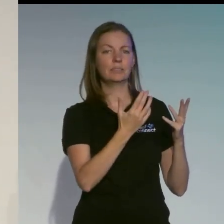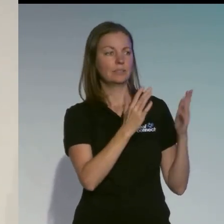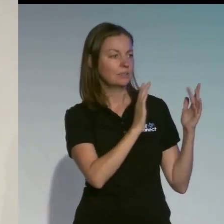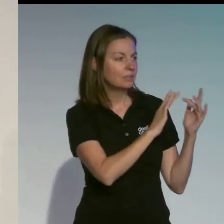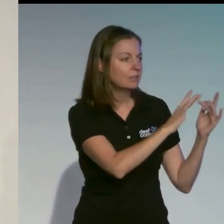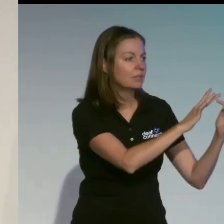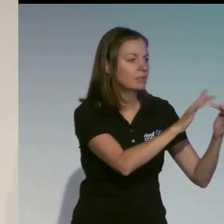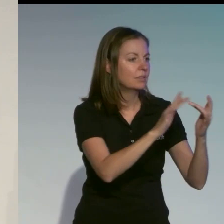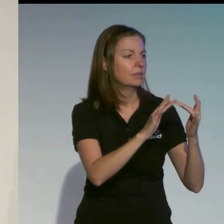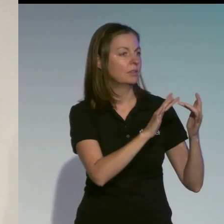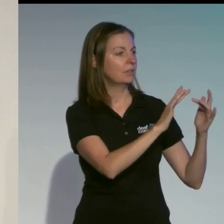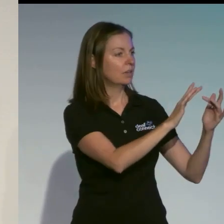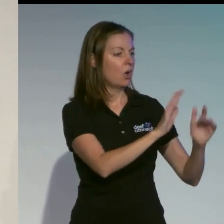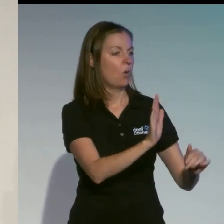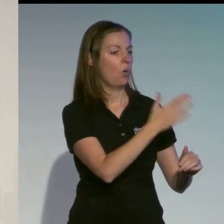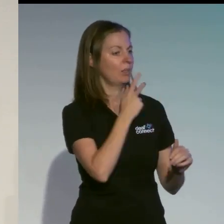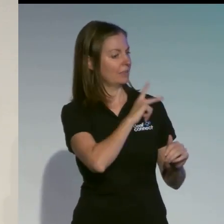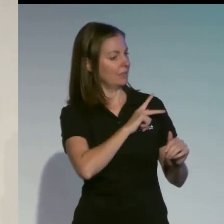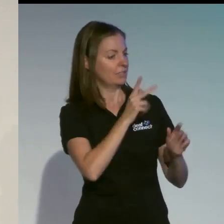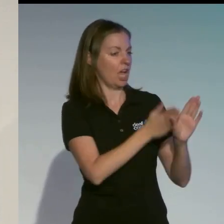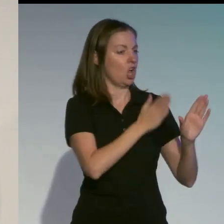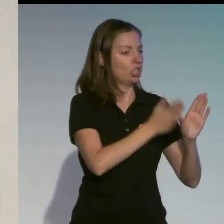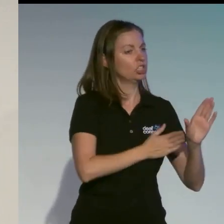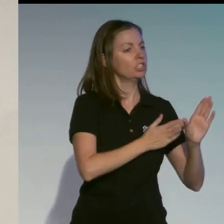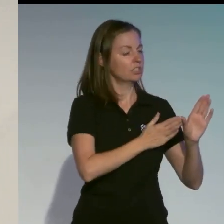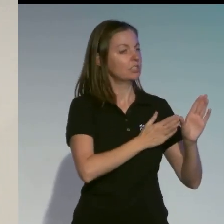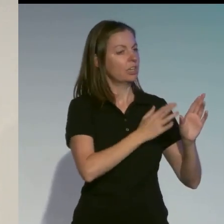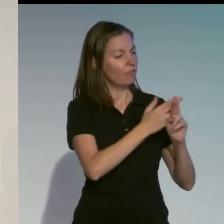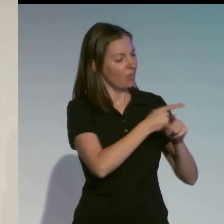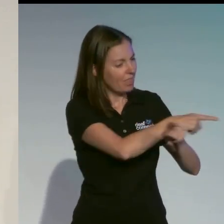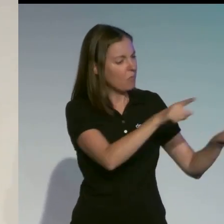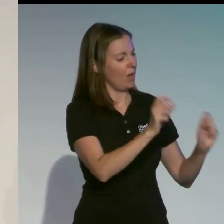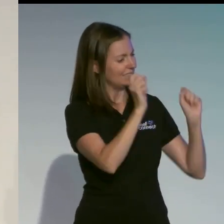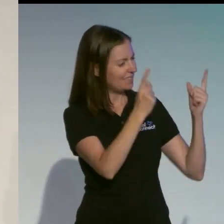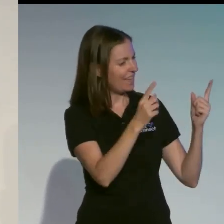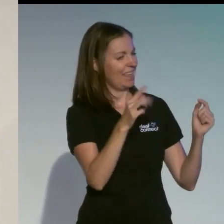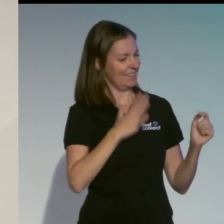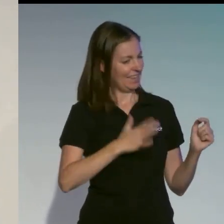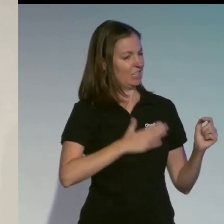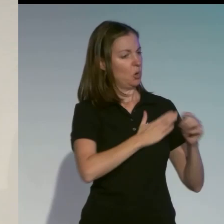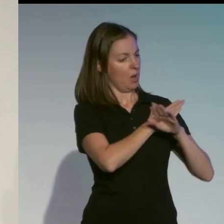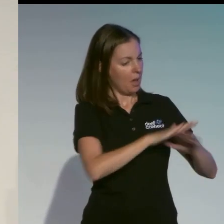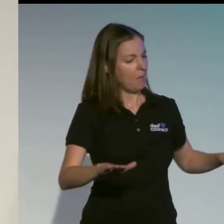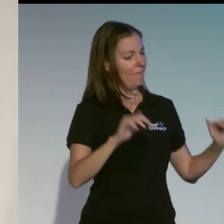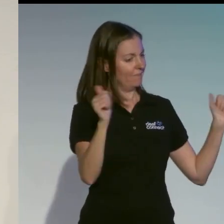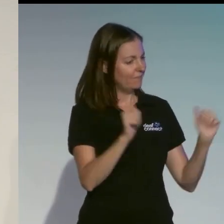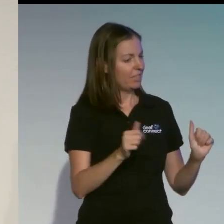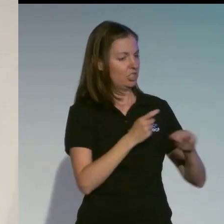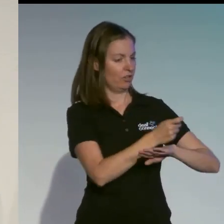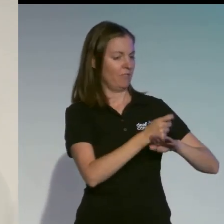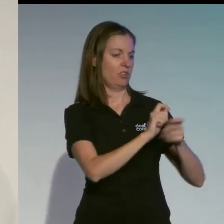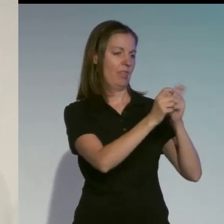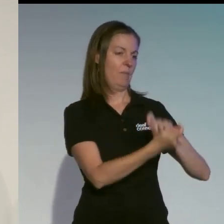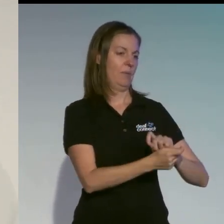every layer of the psychologist community to understand that it needs to be banned and it shouldn't be used at all. Thank